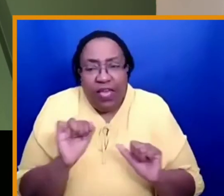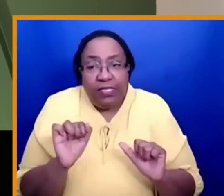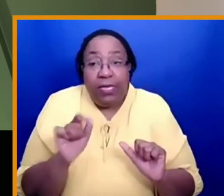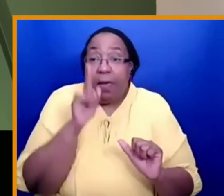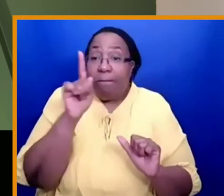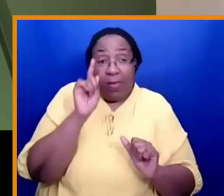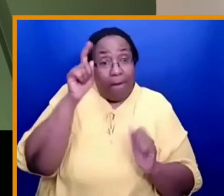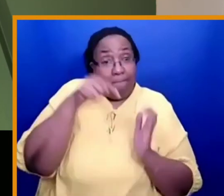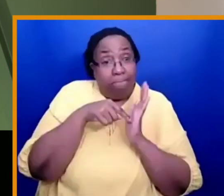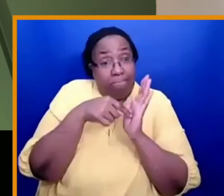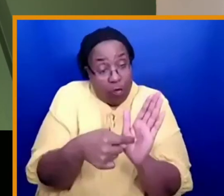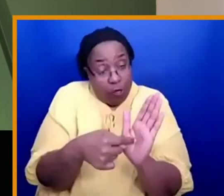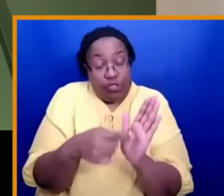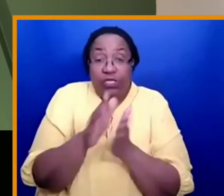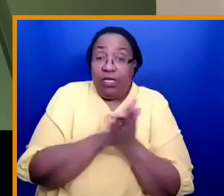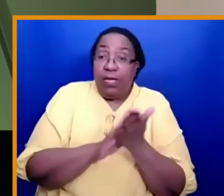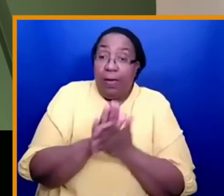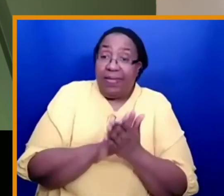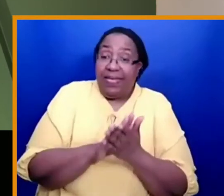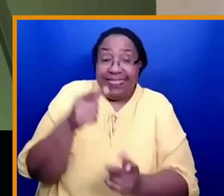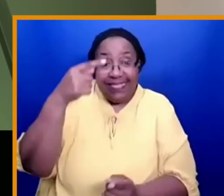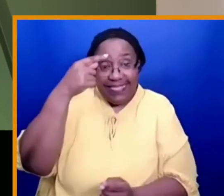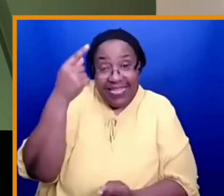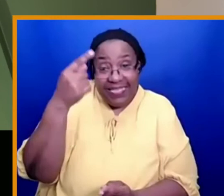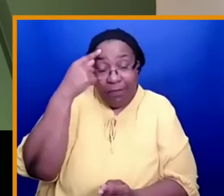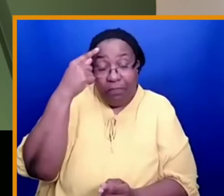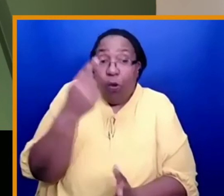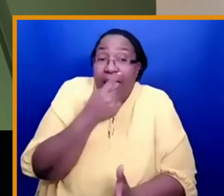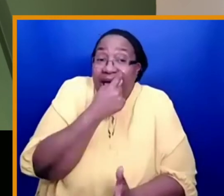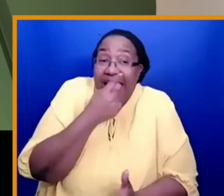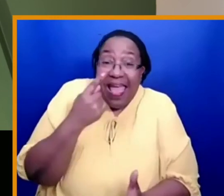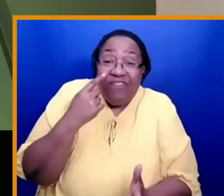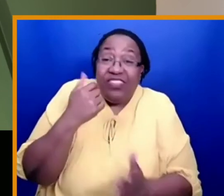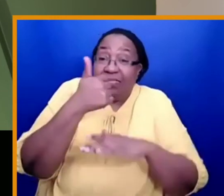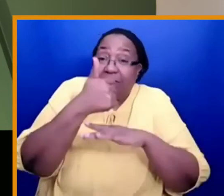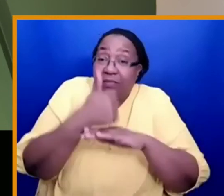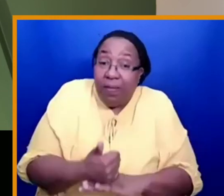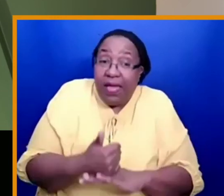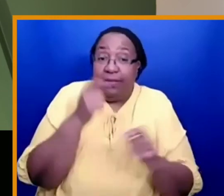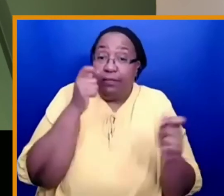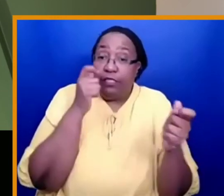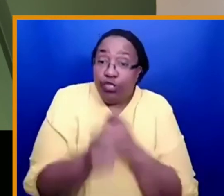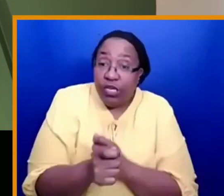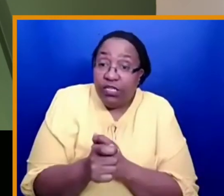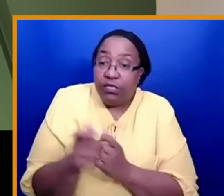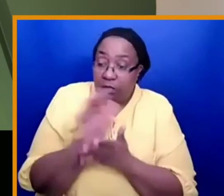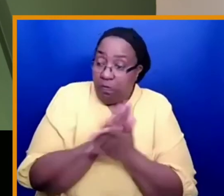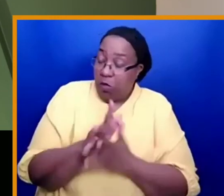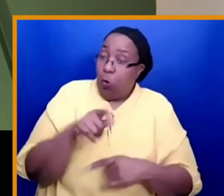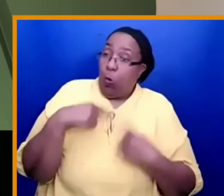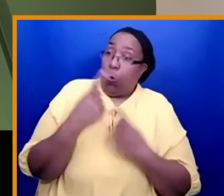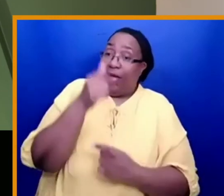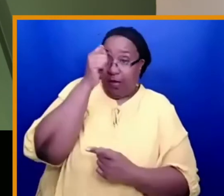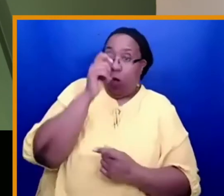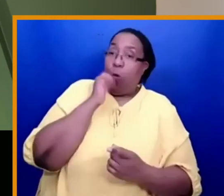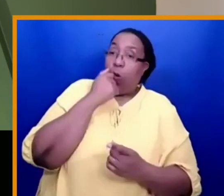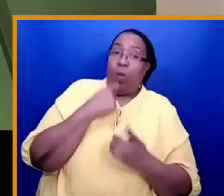sensible, evidence-based changes that we know will have some of the most effective and impactful positive